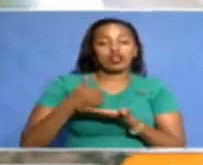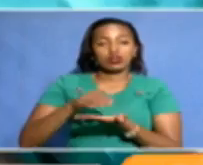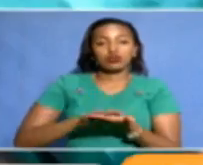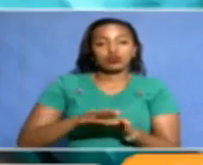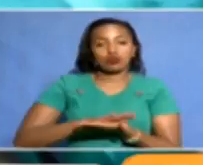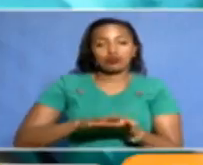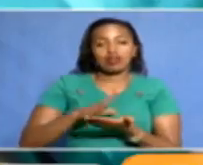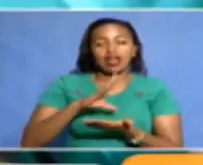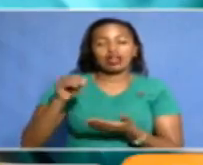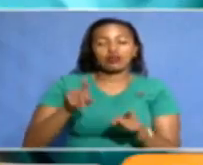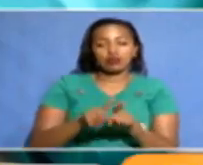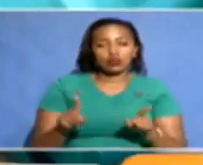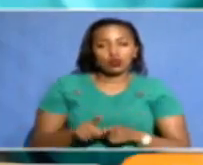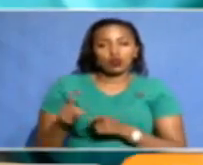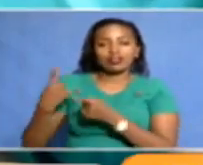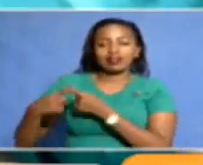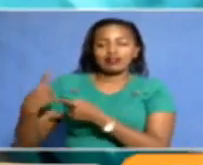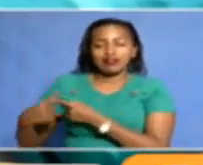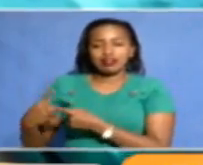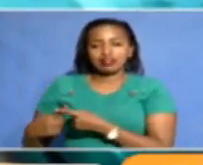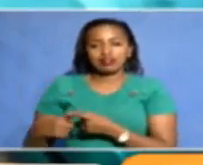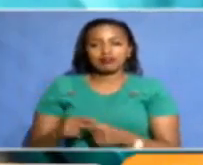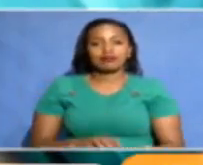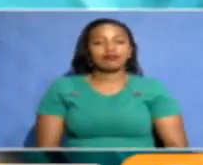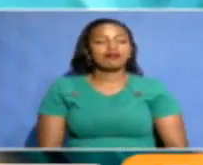and containers.